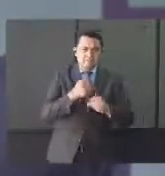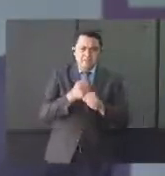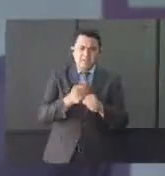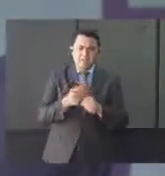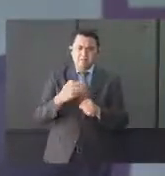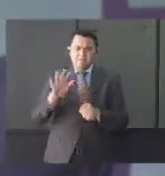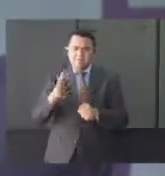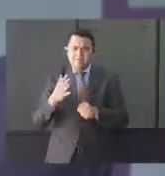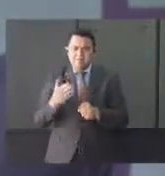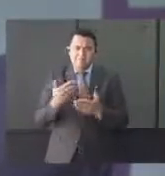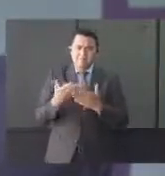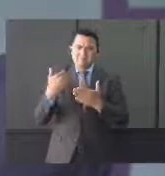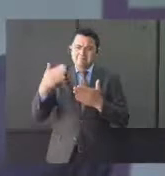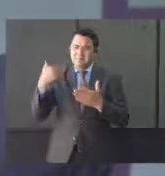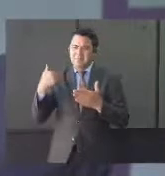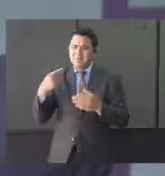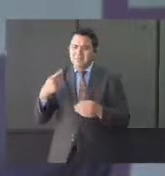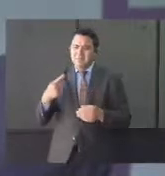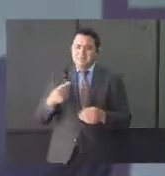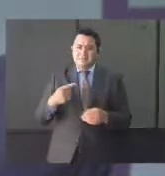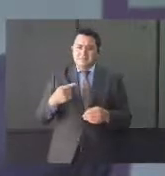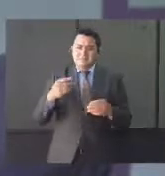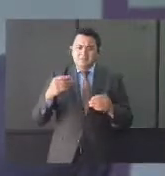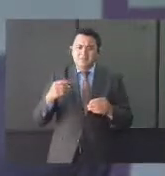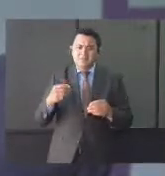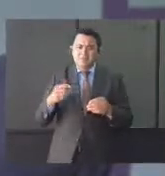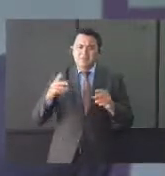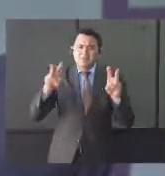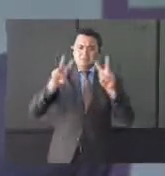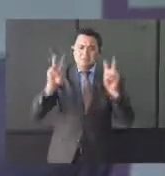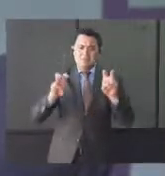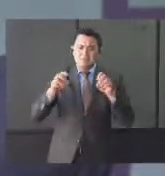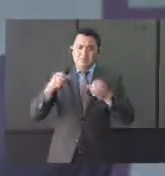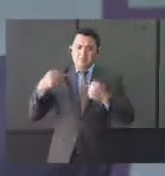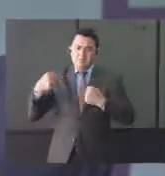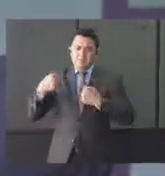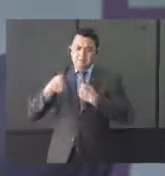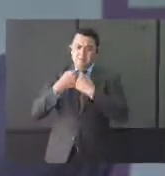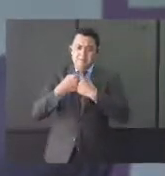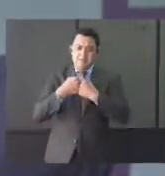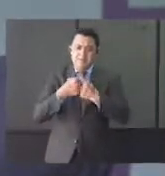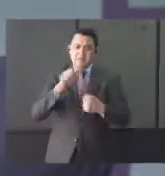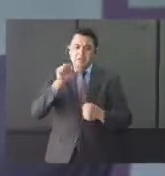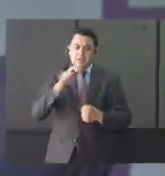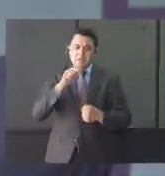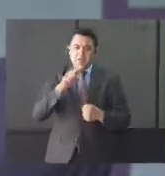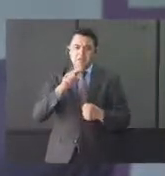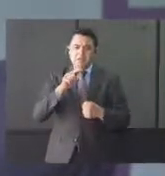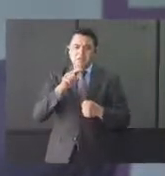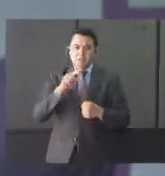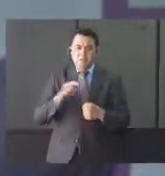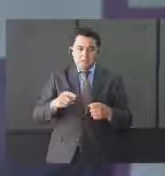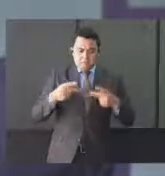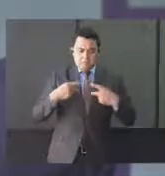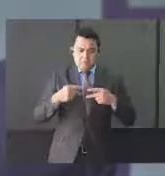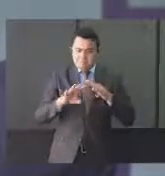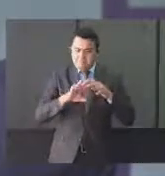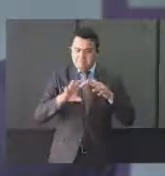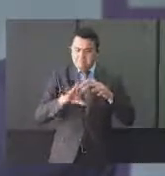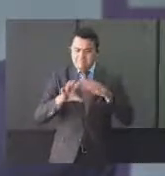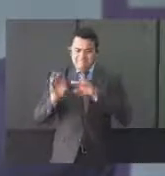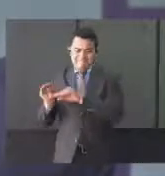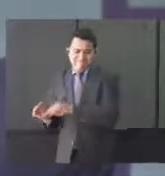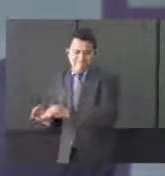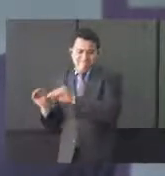We created the International Observatory of Borders, Forced Migrations, Asylum, and Refugee that also